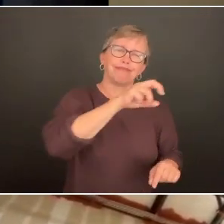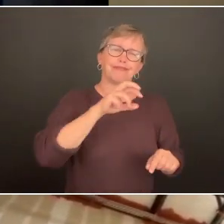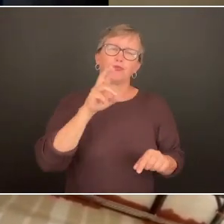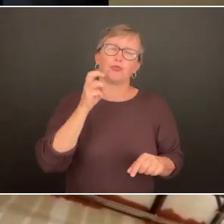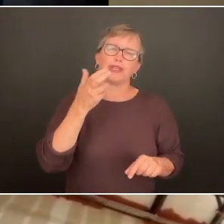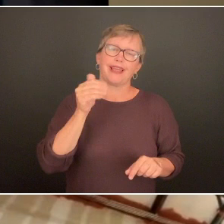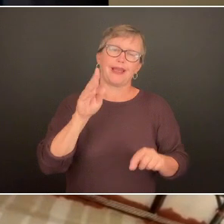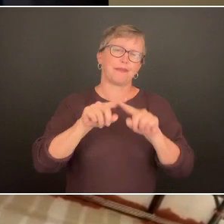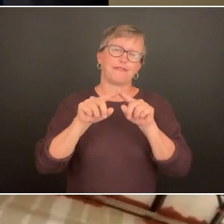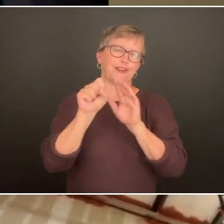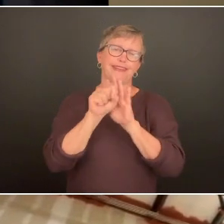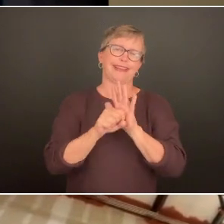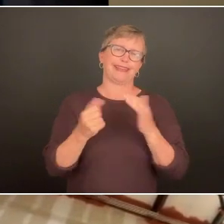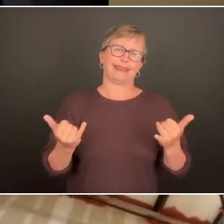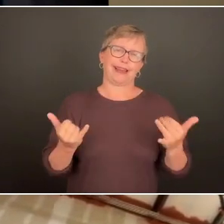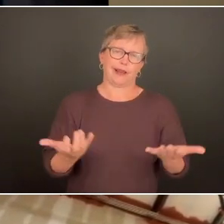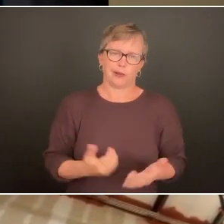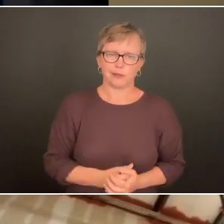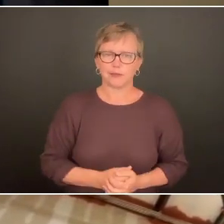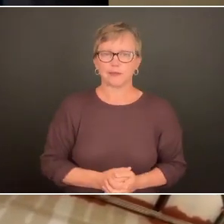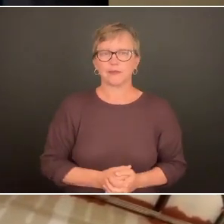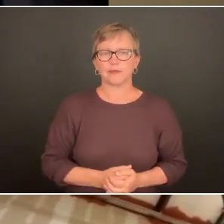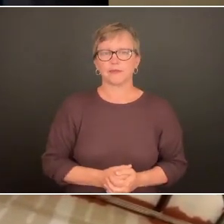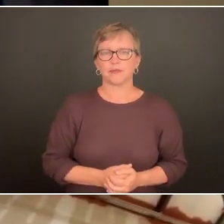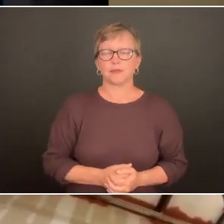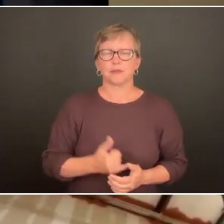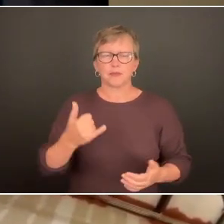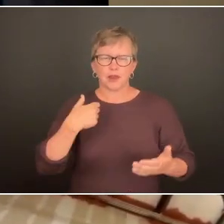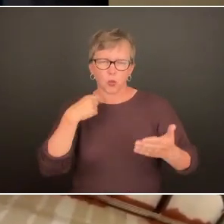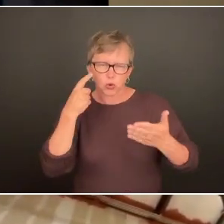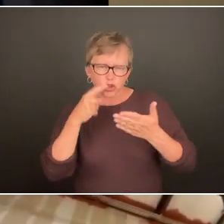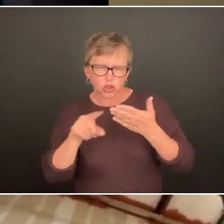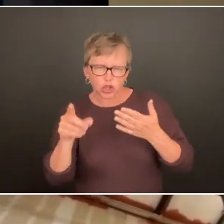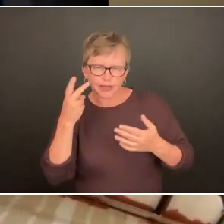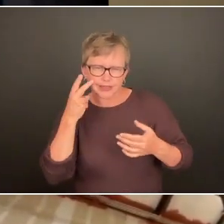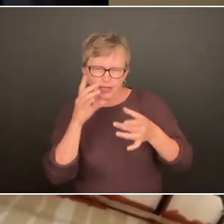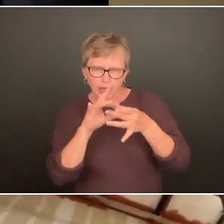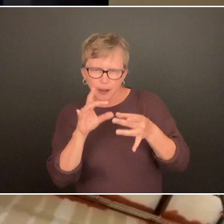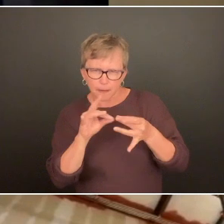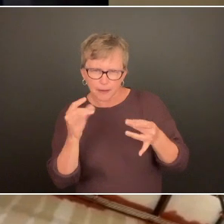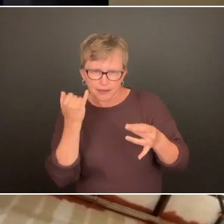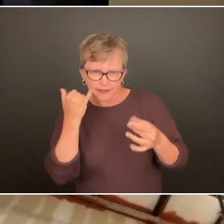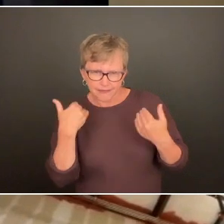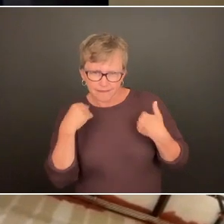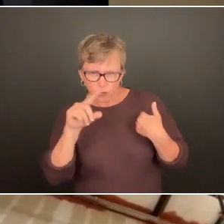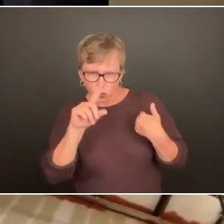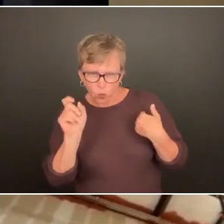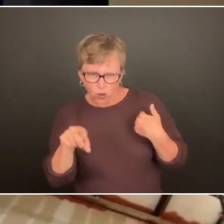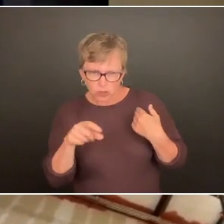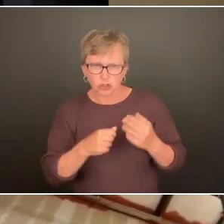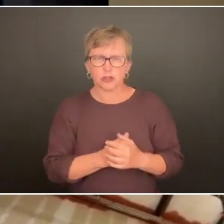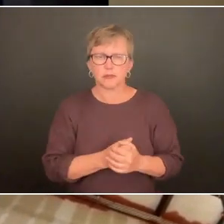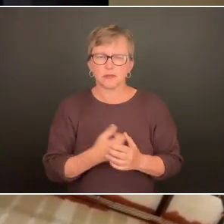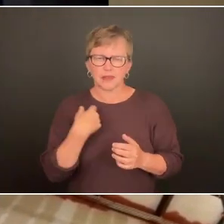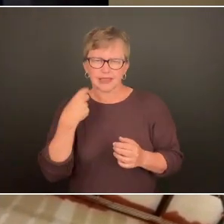now. So for those individuals. Now I'm going to go through some of these chats, and some of it may be just statements and some of it may